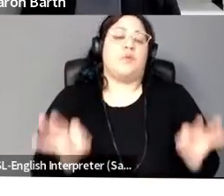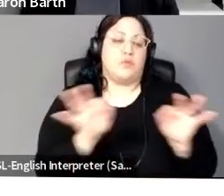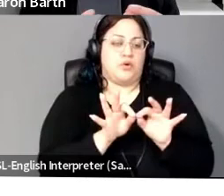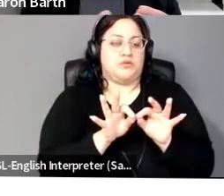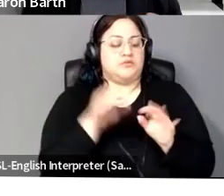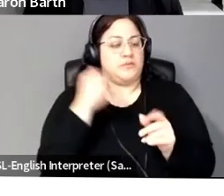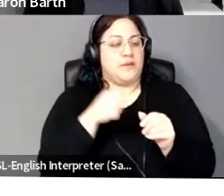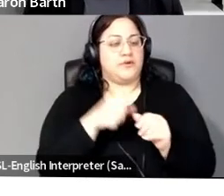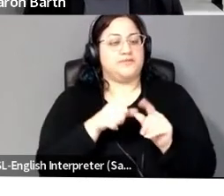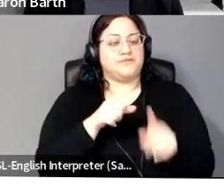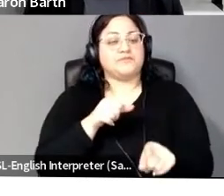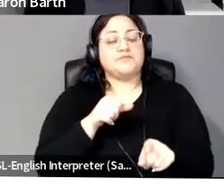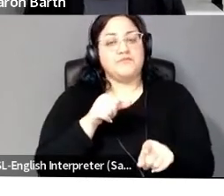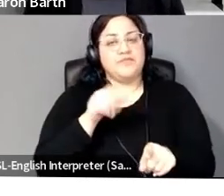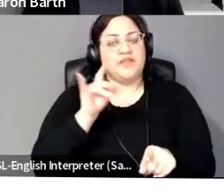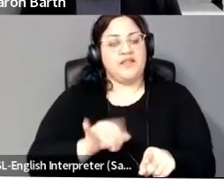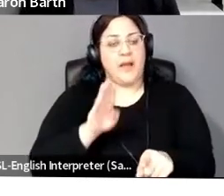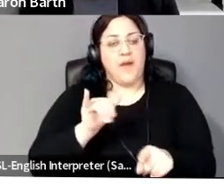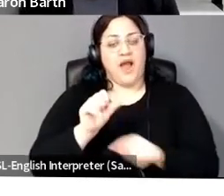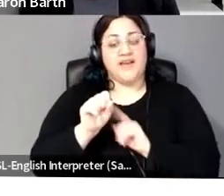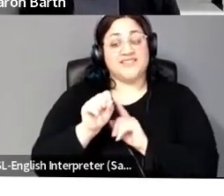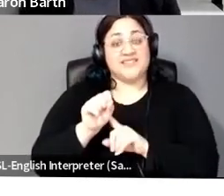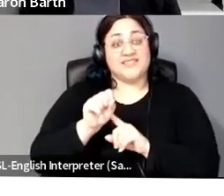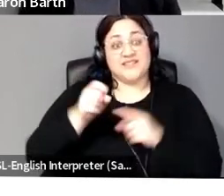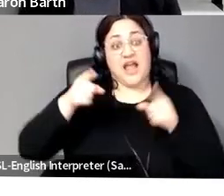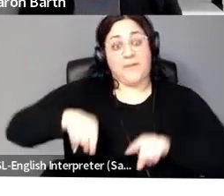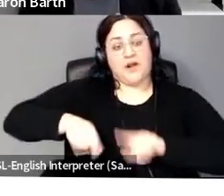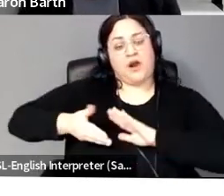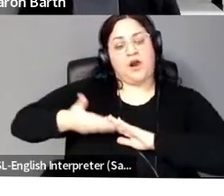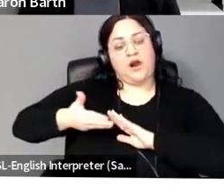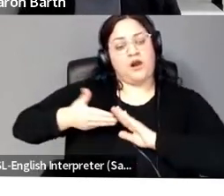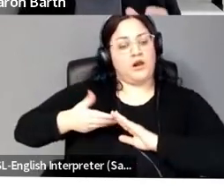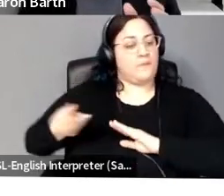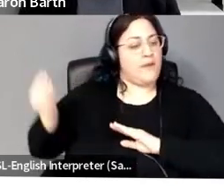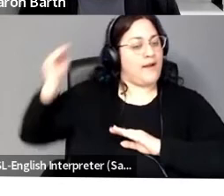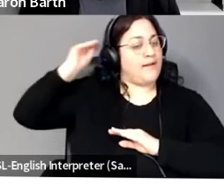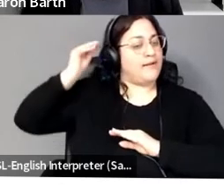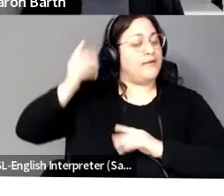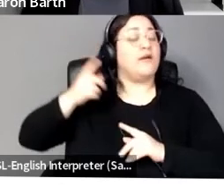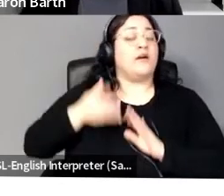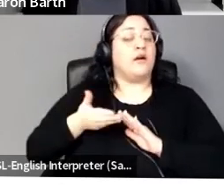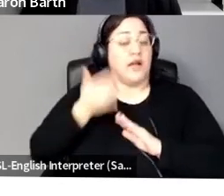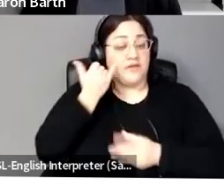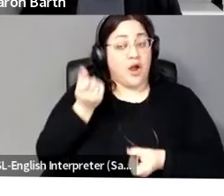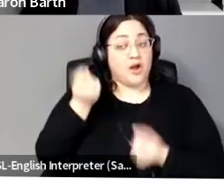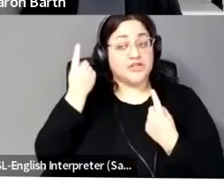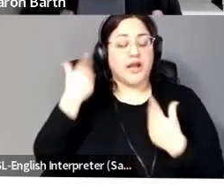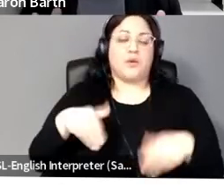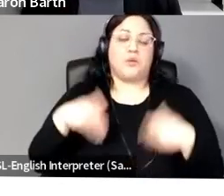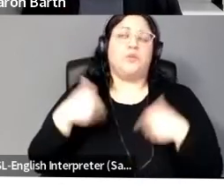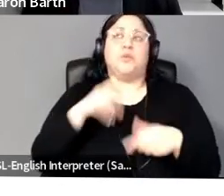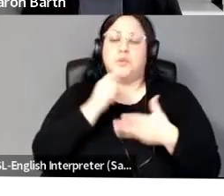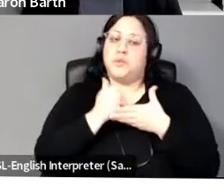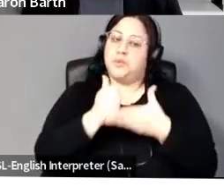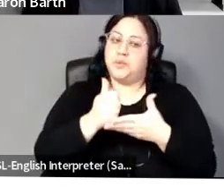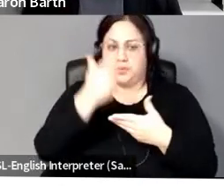in the scientific literature around how our brains work. And to understand that there are a whole other set, there are tons